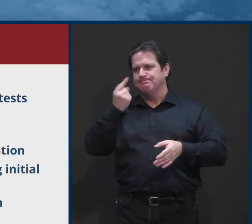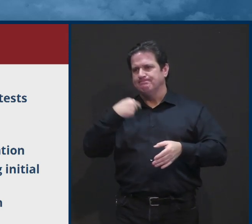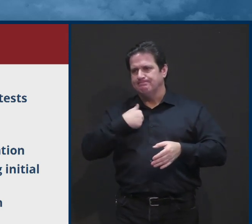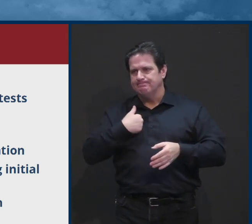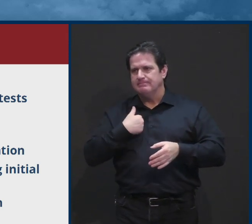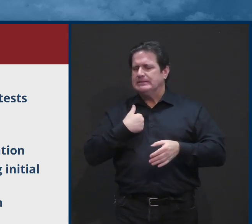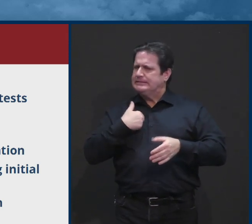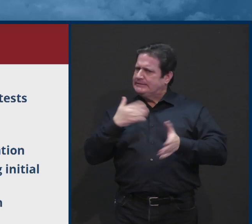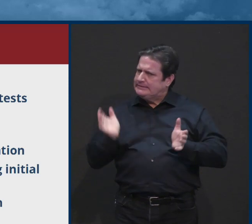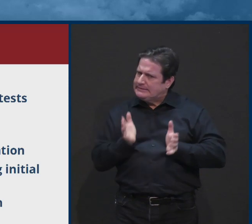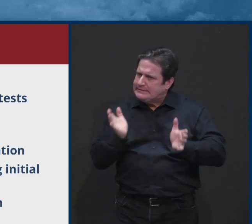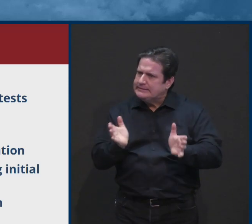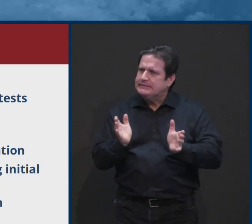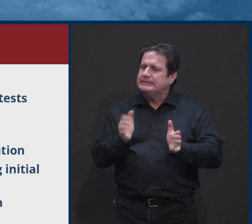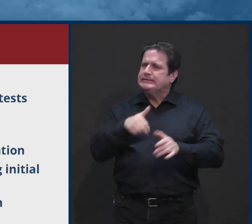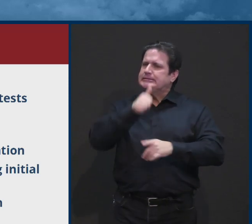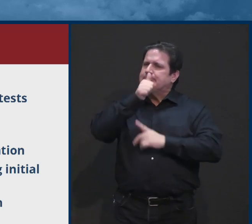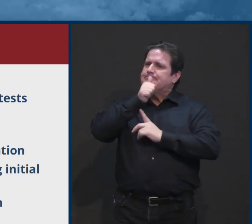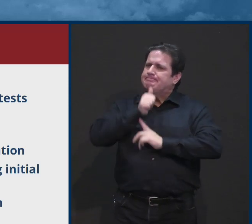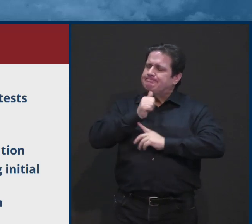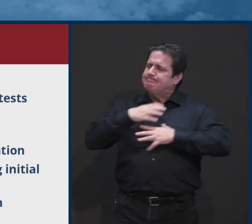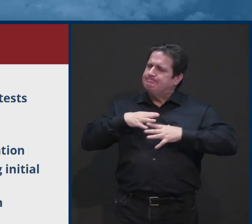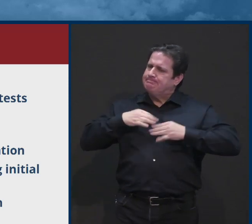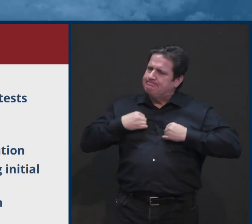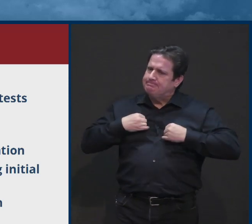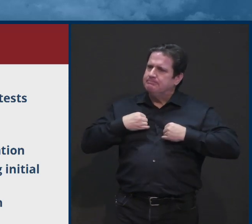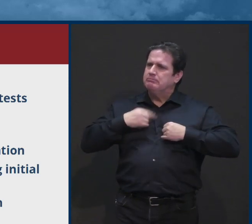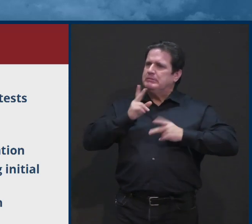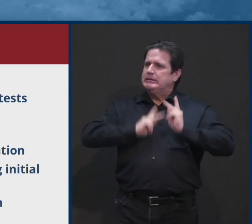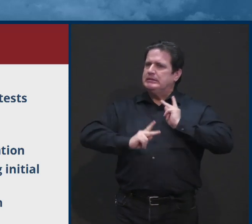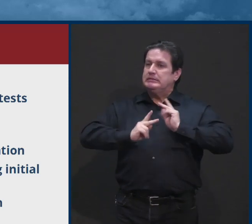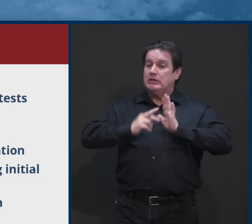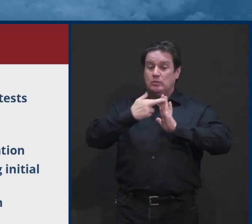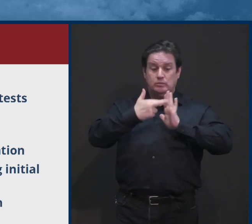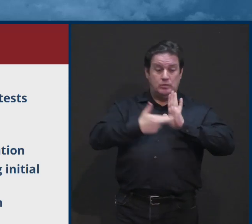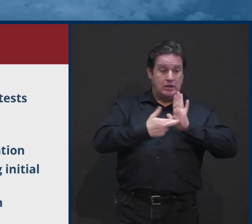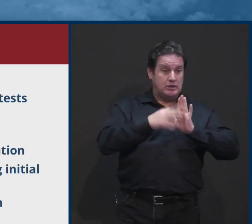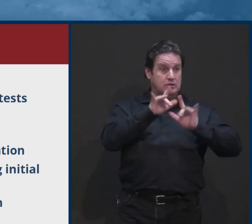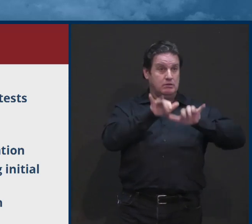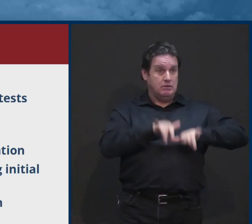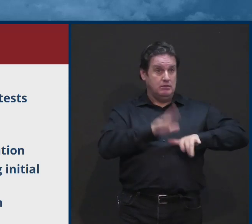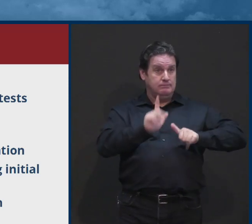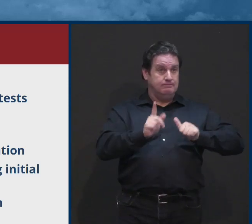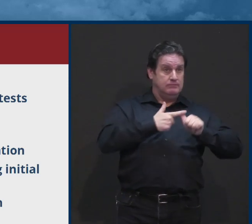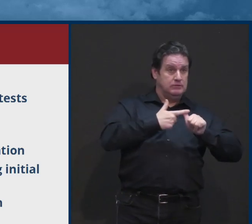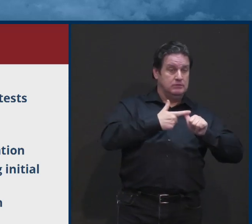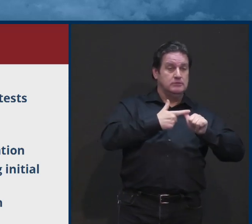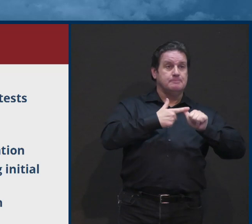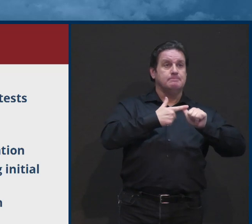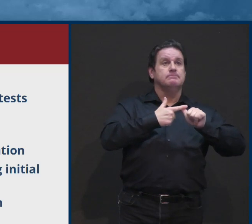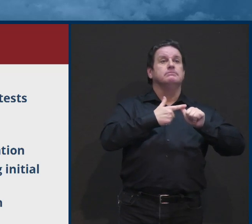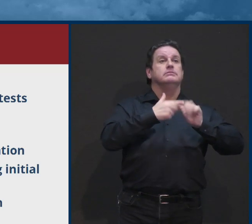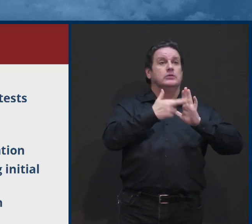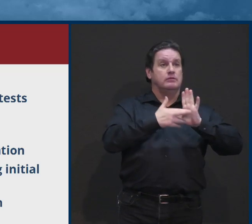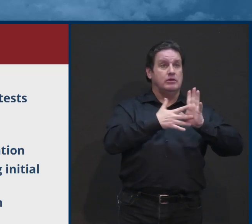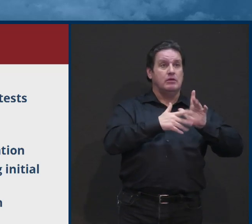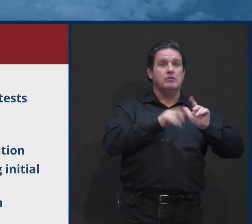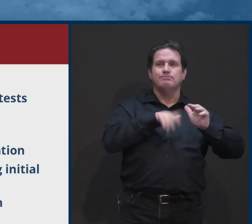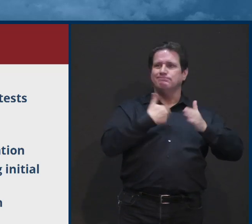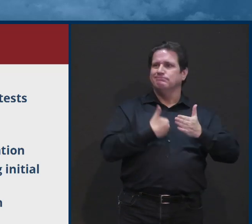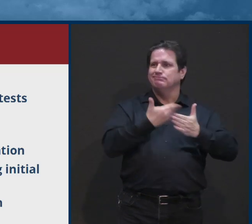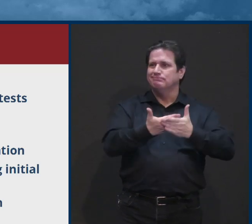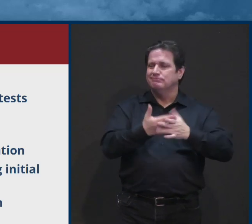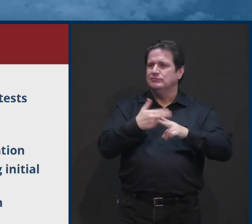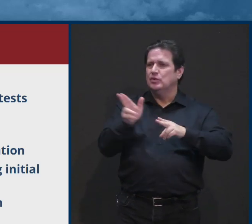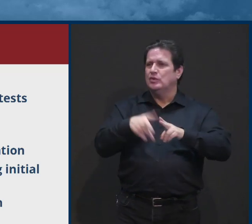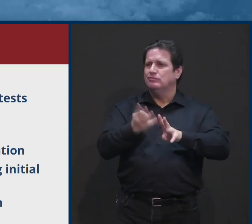want to encourage patients. We want to encourage people to pre-register because that can certainly shorten the time.